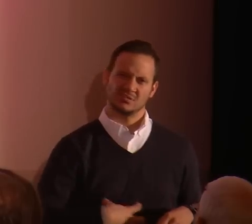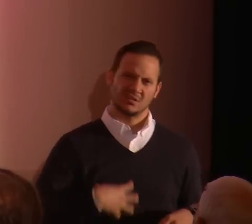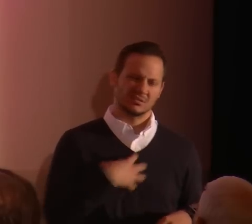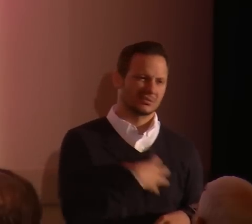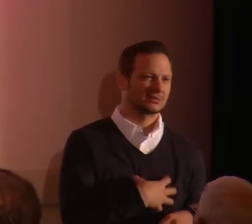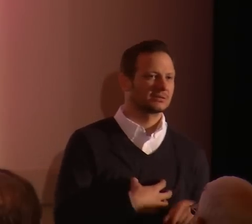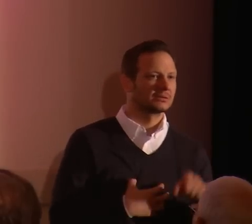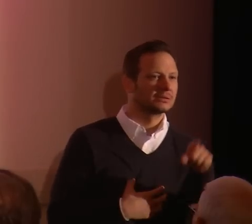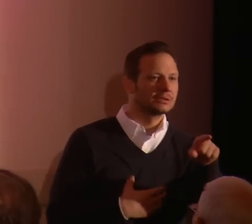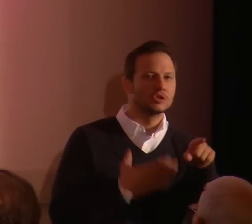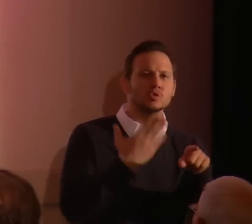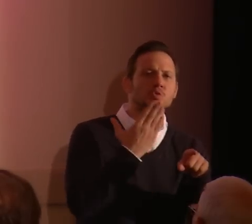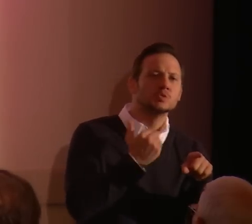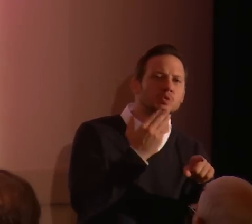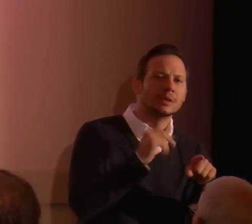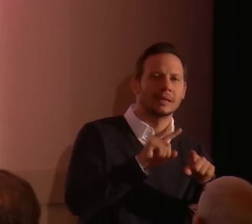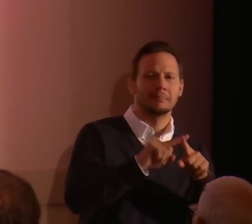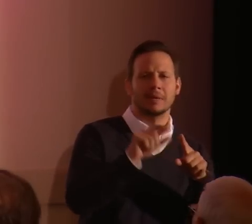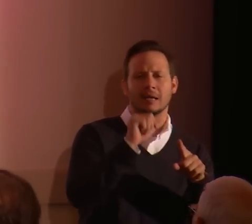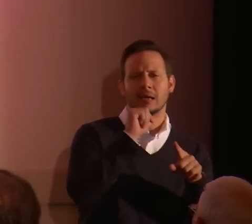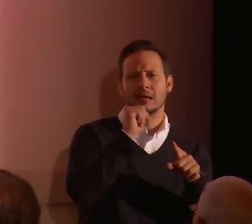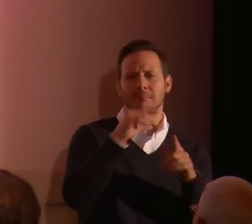Sweet but misguided.